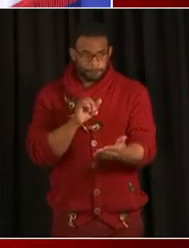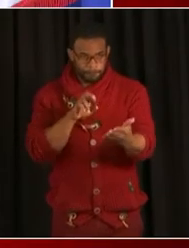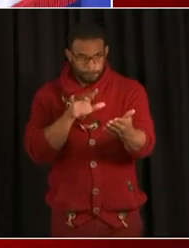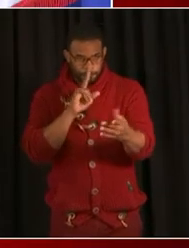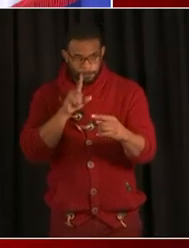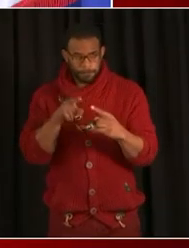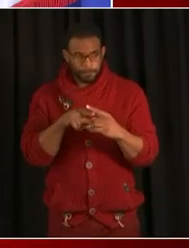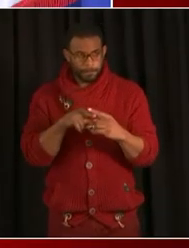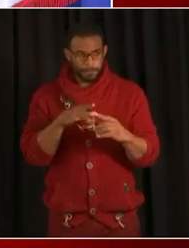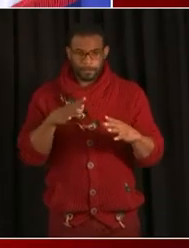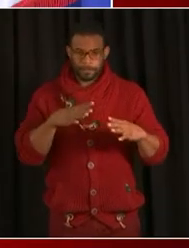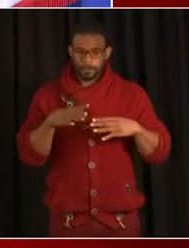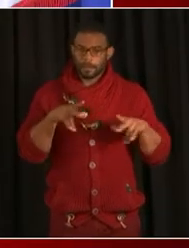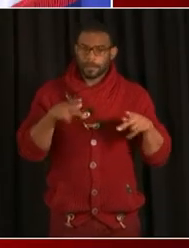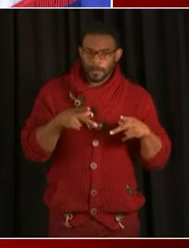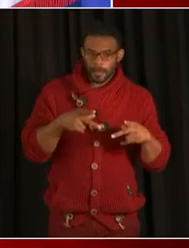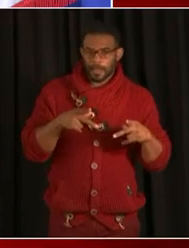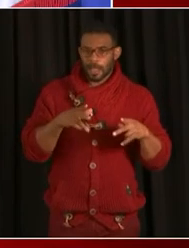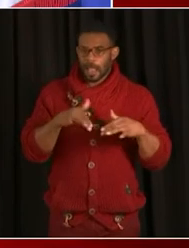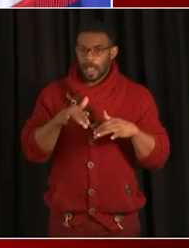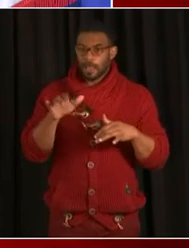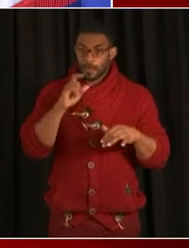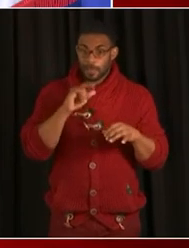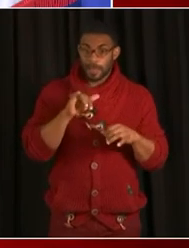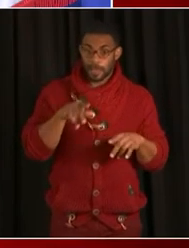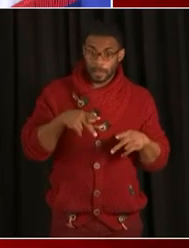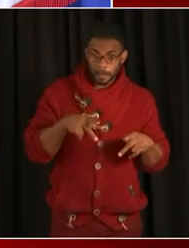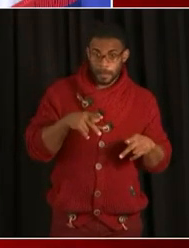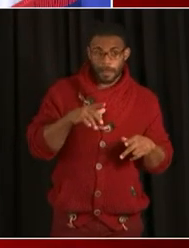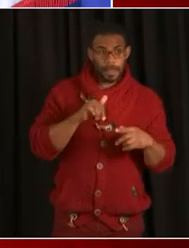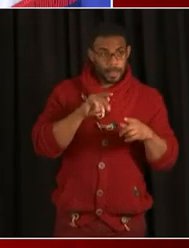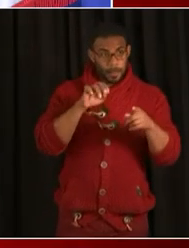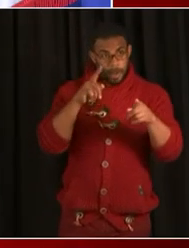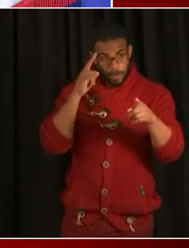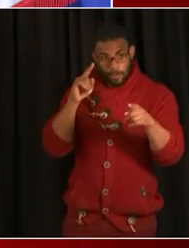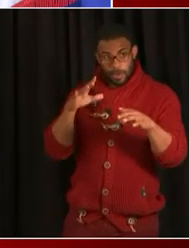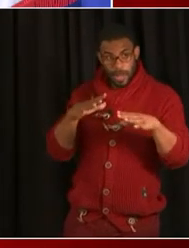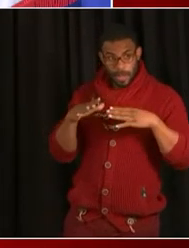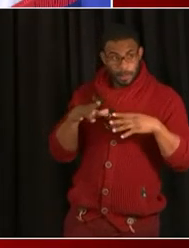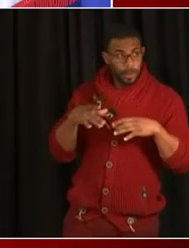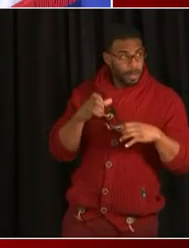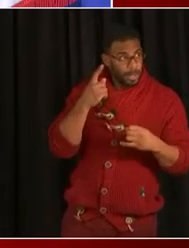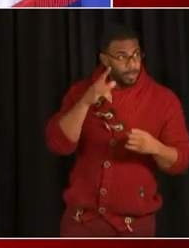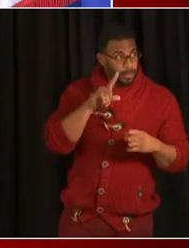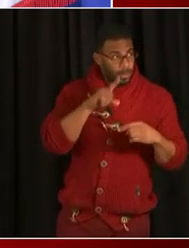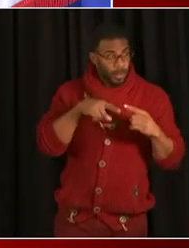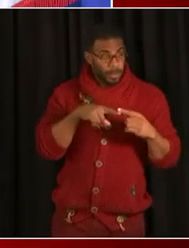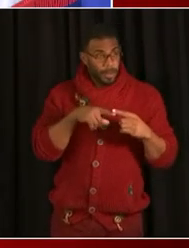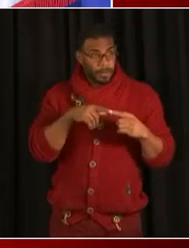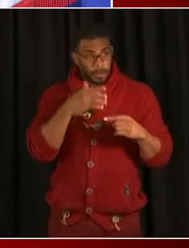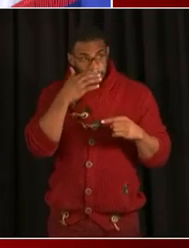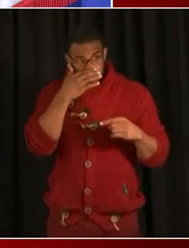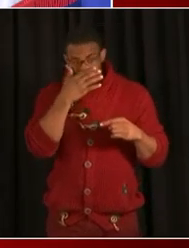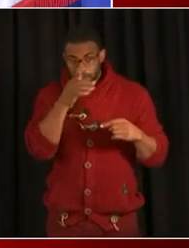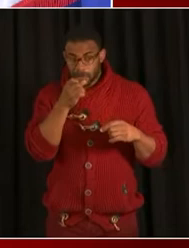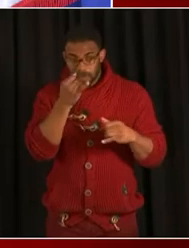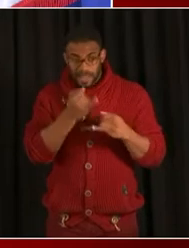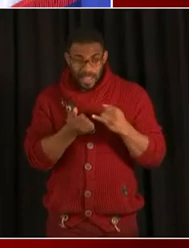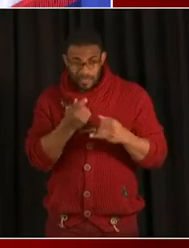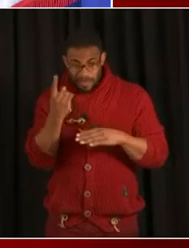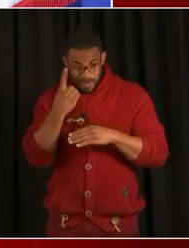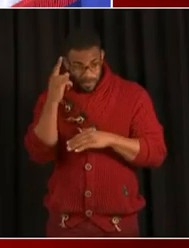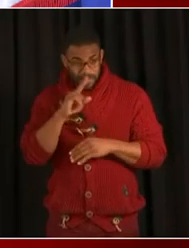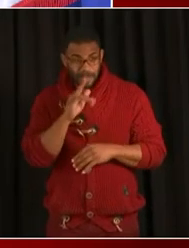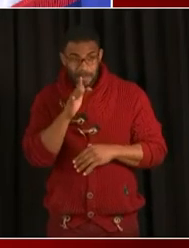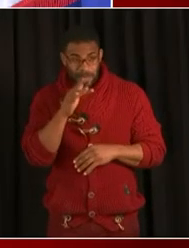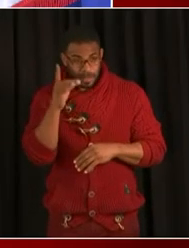who talked about his holiday parties and how he would be at the park for his holiday party. And if you're talking about one of the last good days